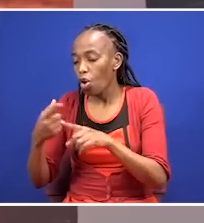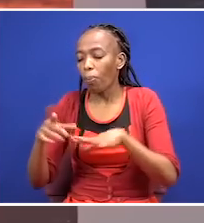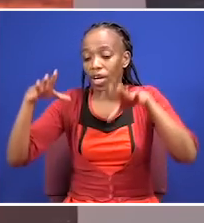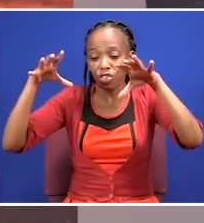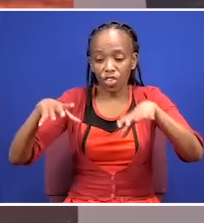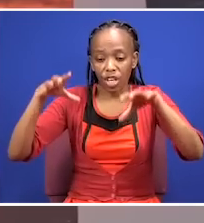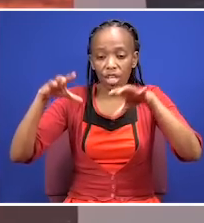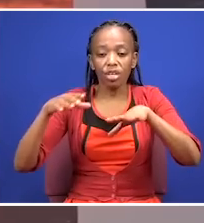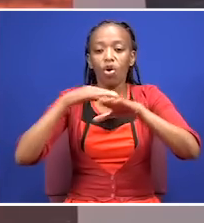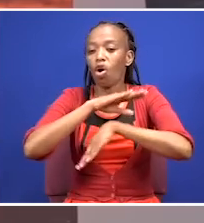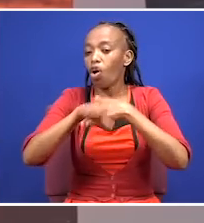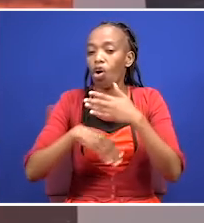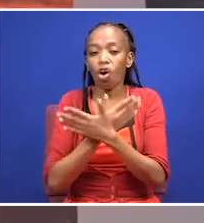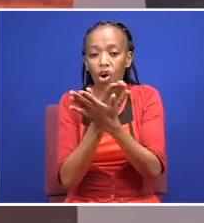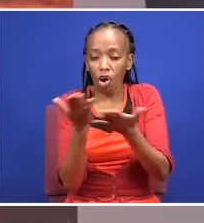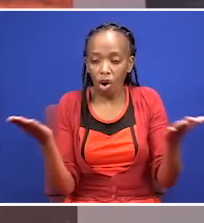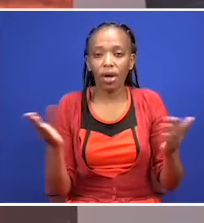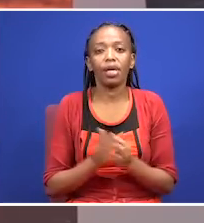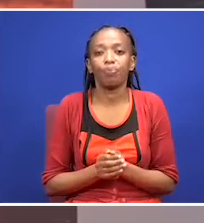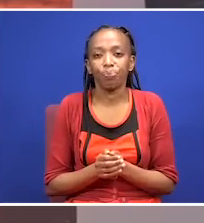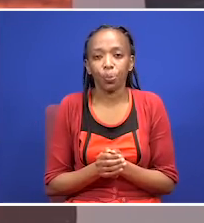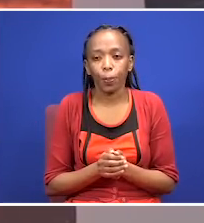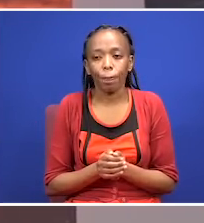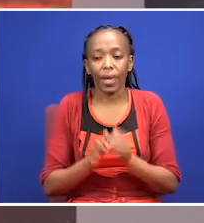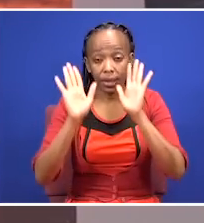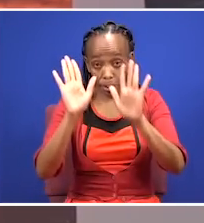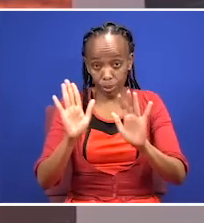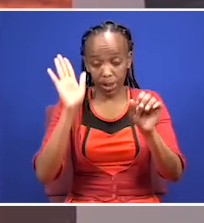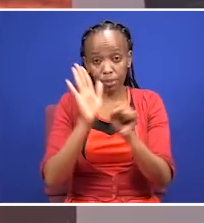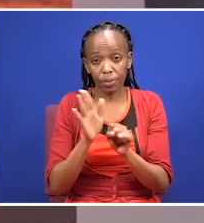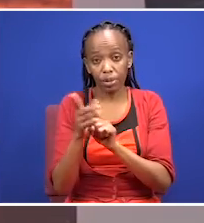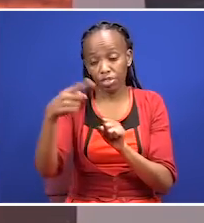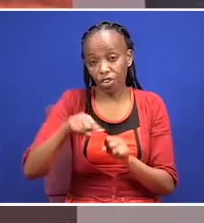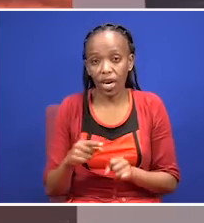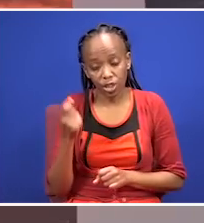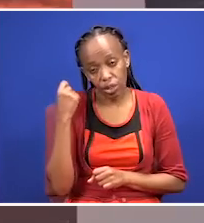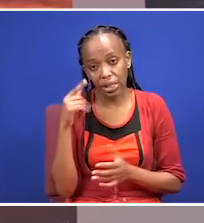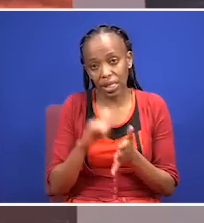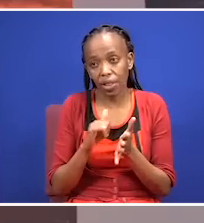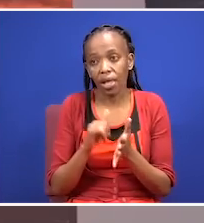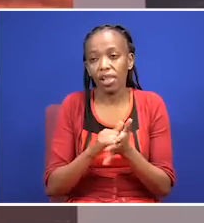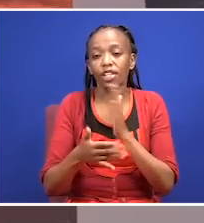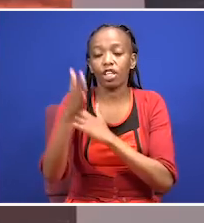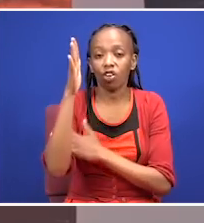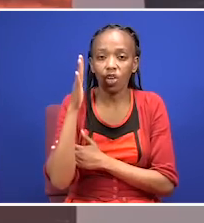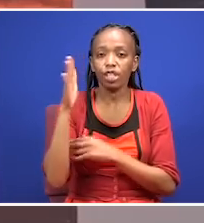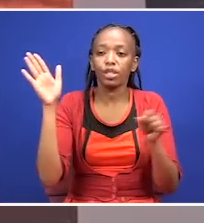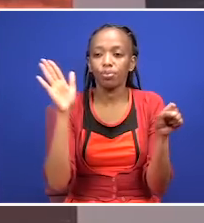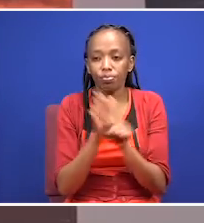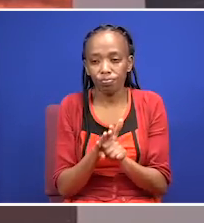reigns reign upon all of them it is very important for us to take note of that that god is